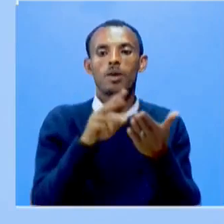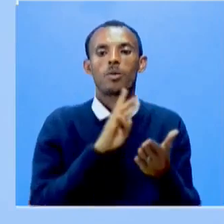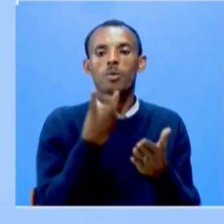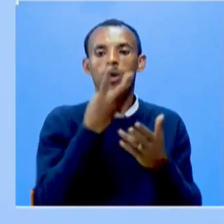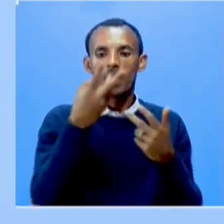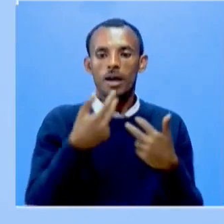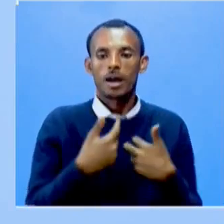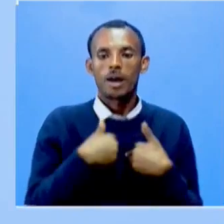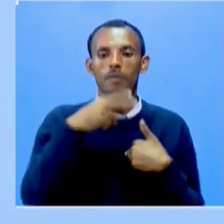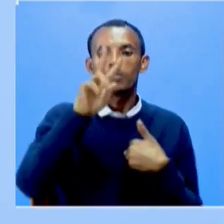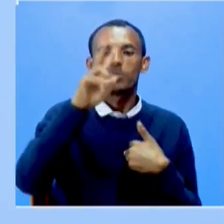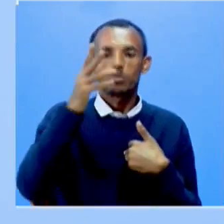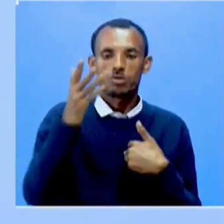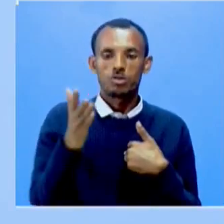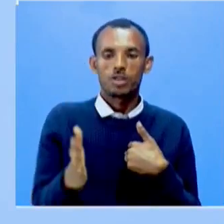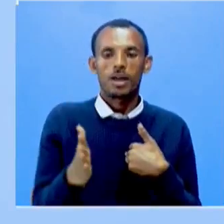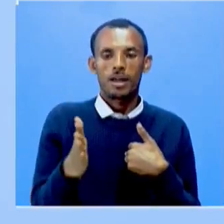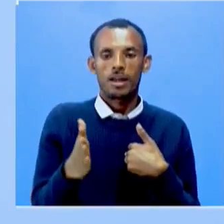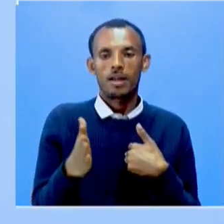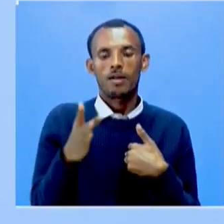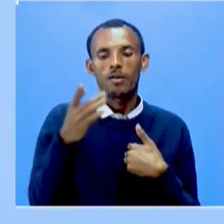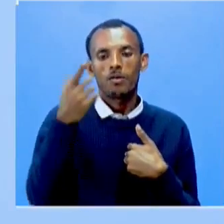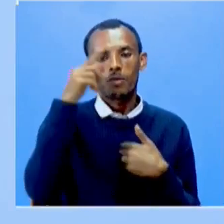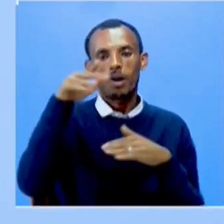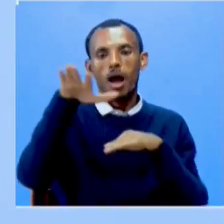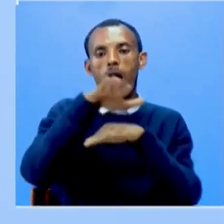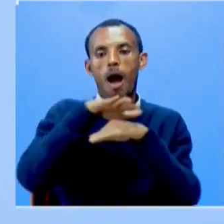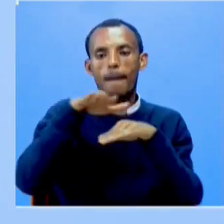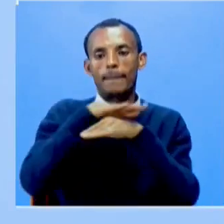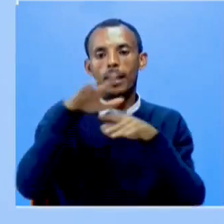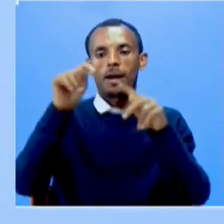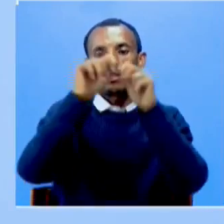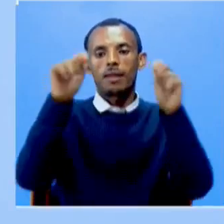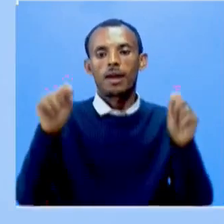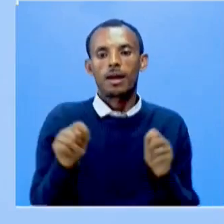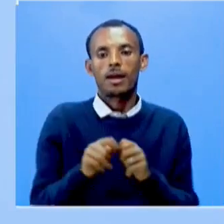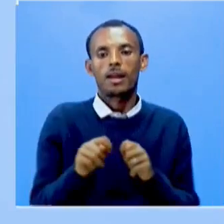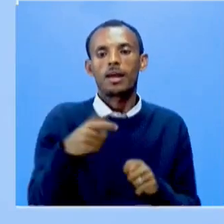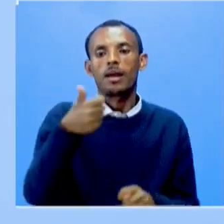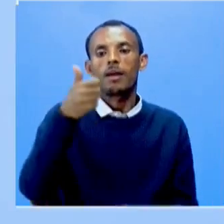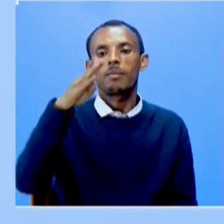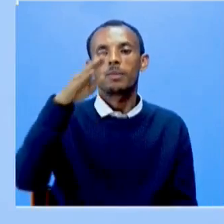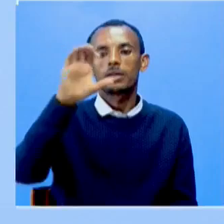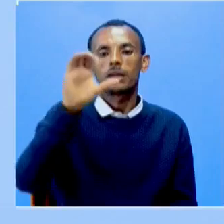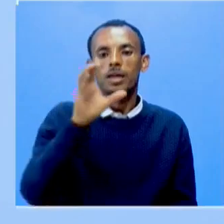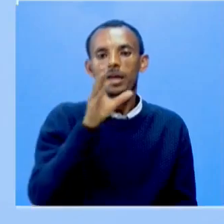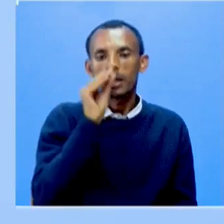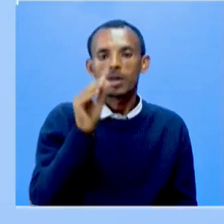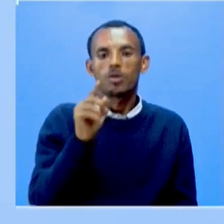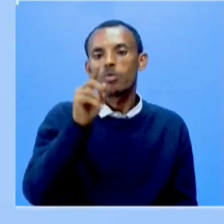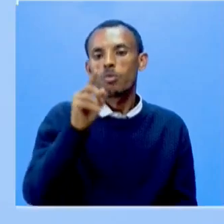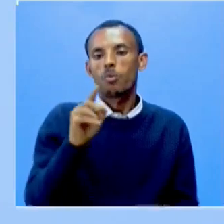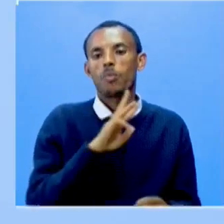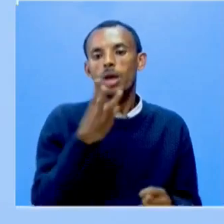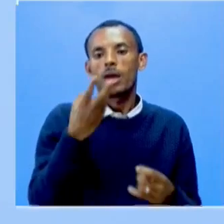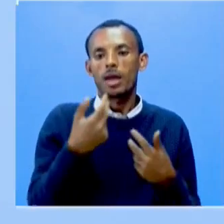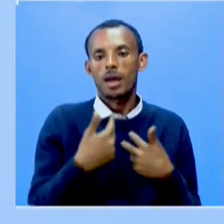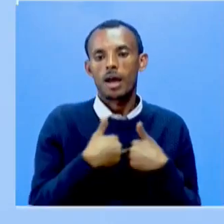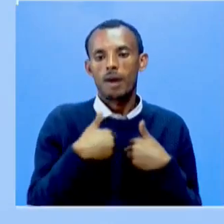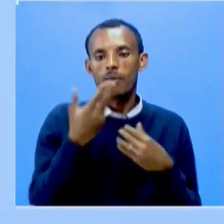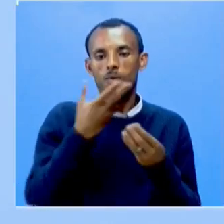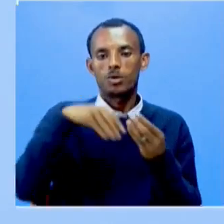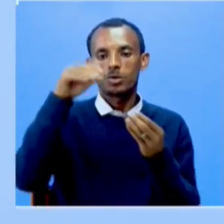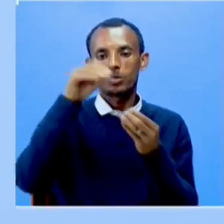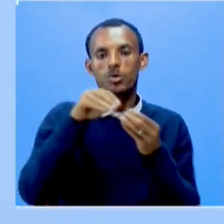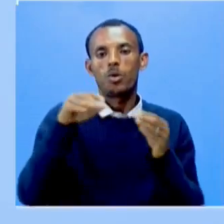we have two sides for upper triangle ABC. Again, we have also two given